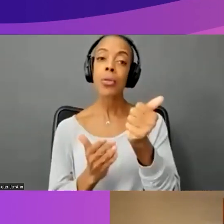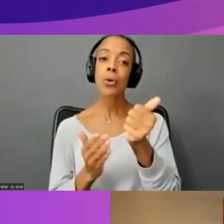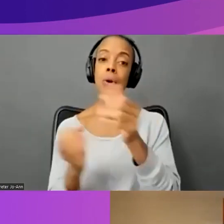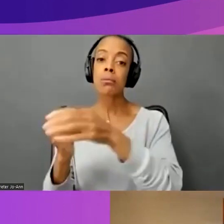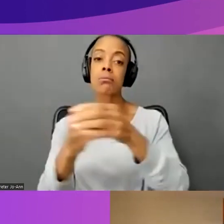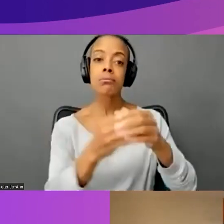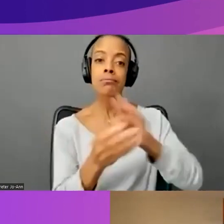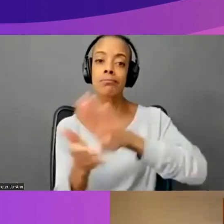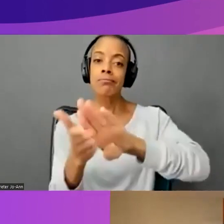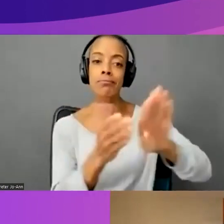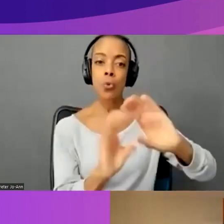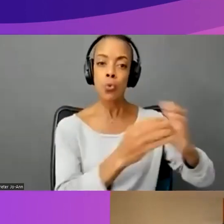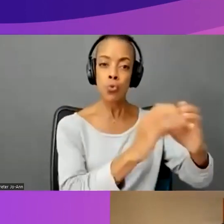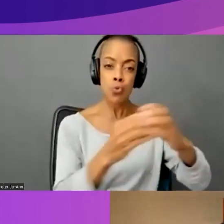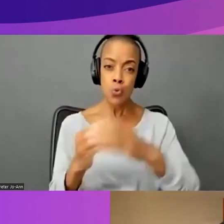groups?